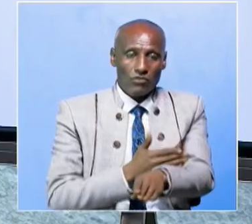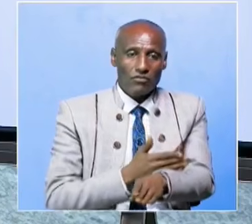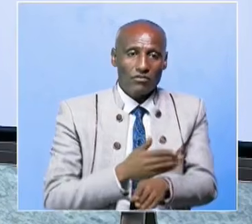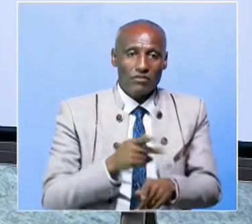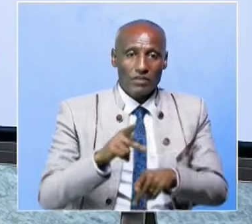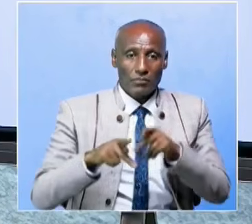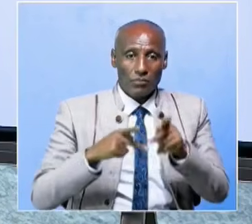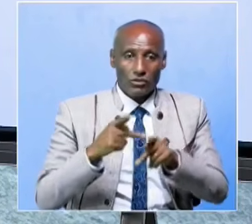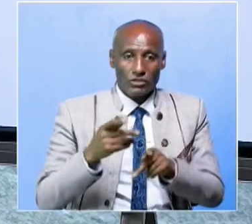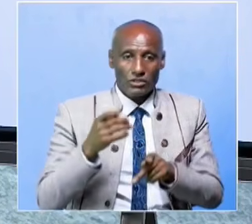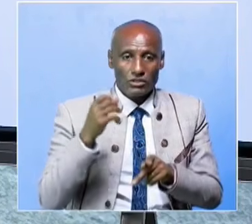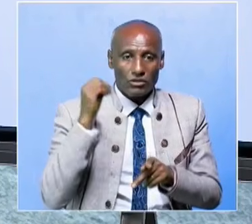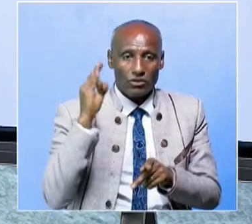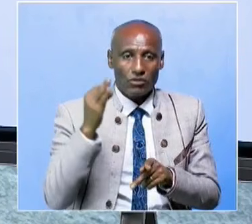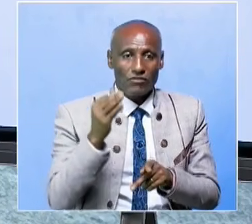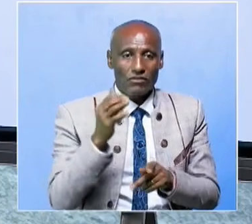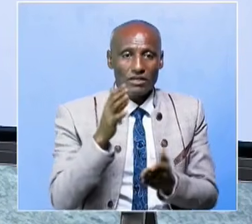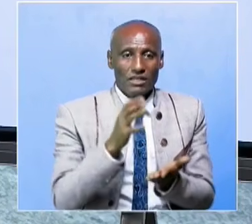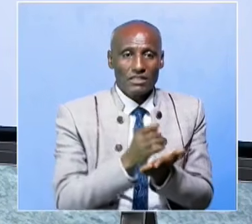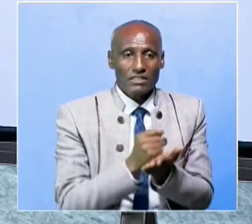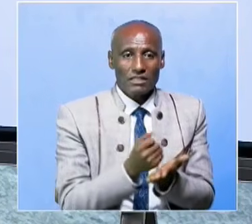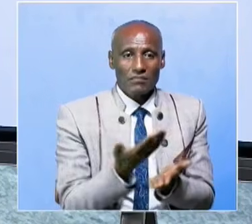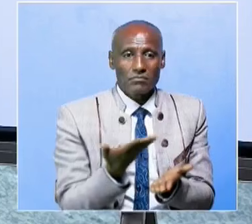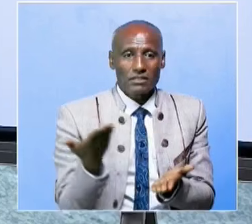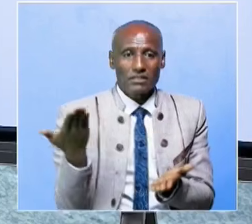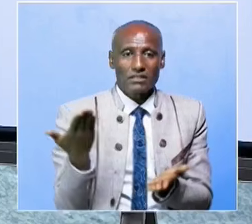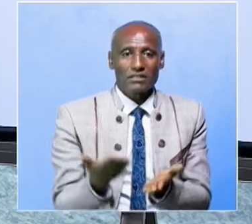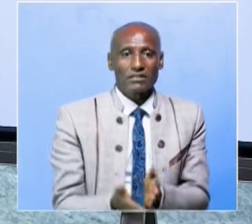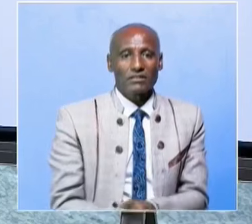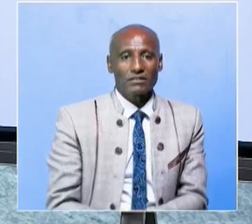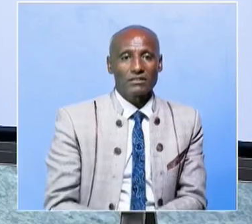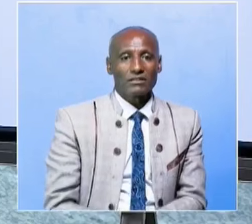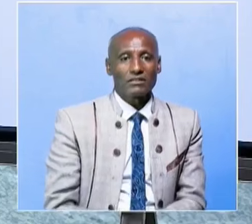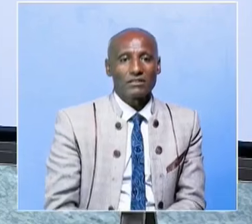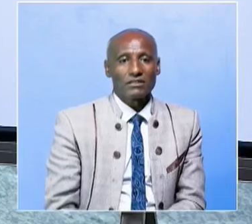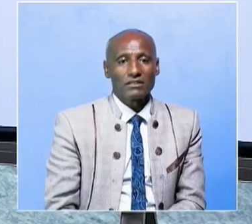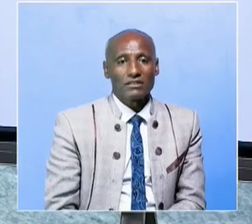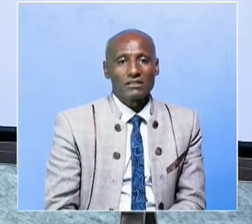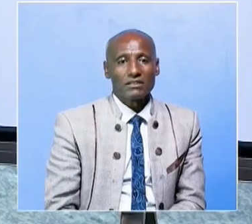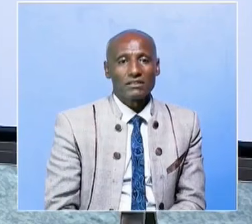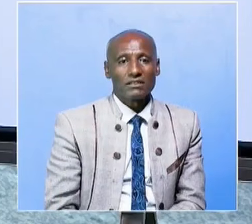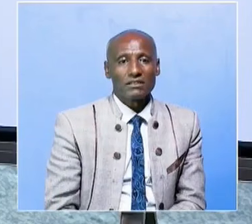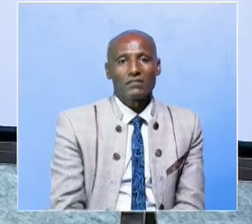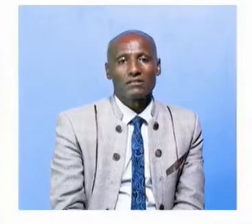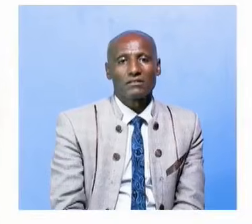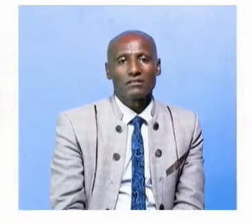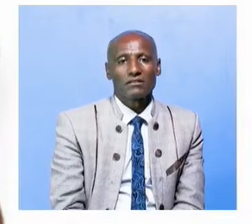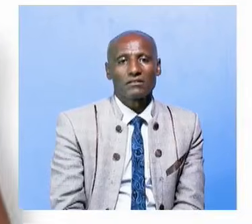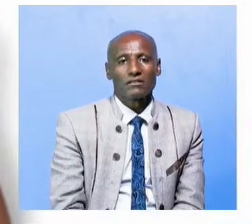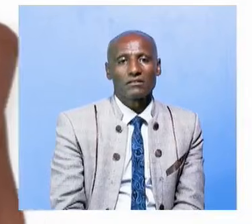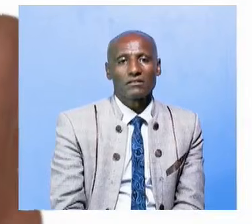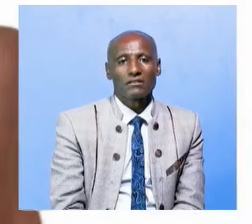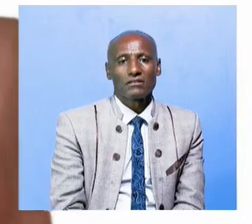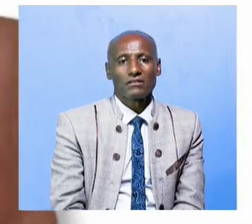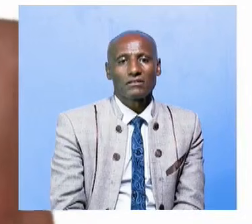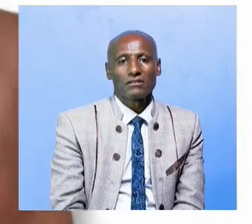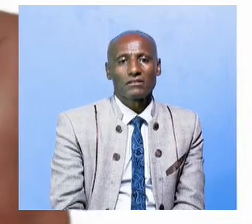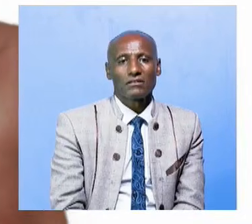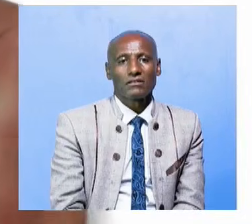process of something, okay? The process of improving something.